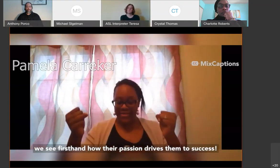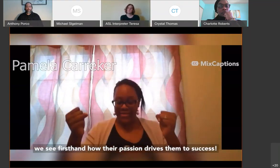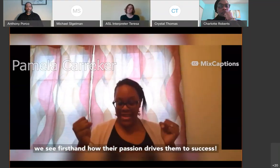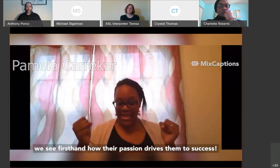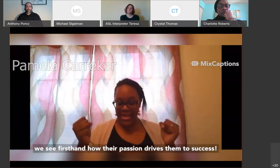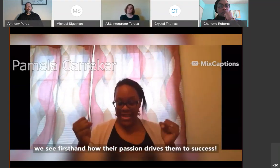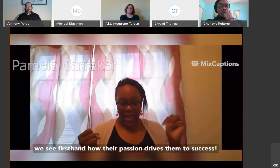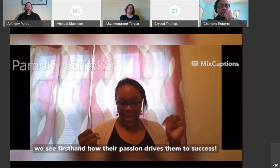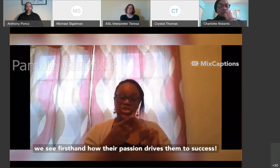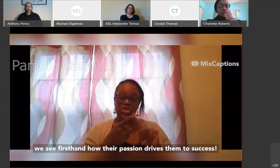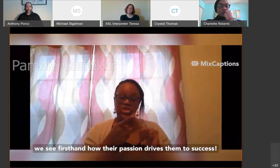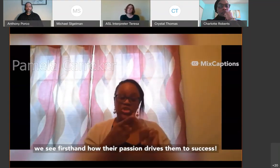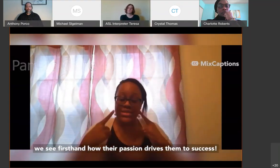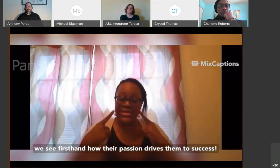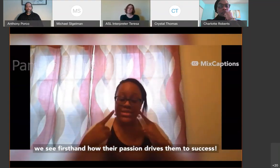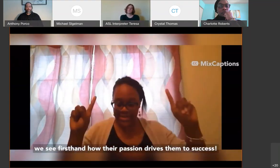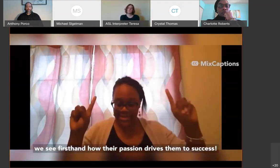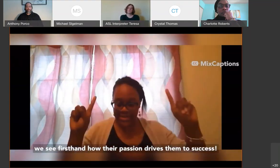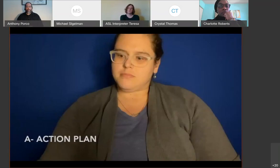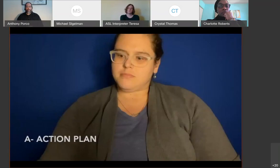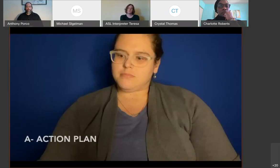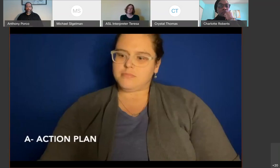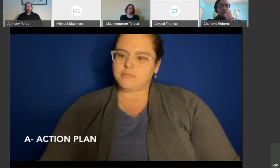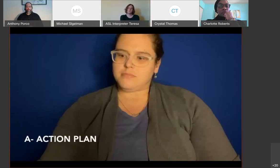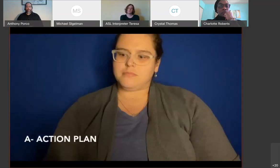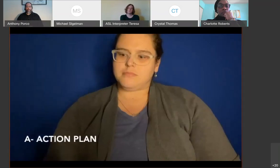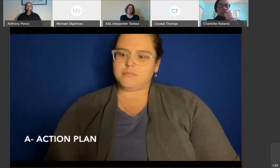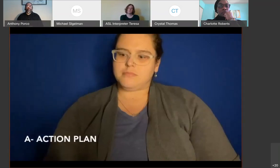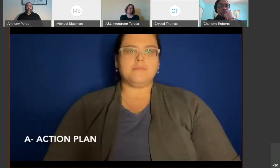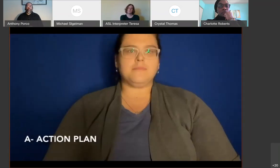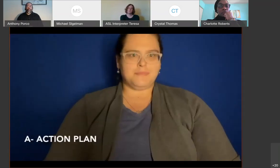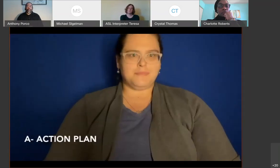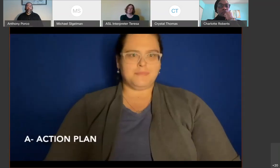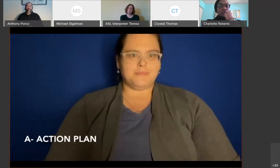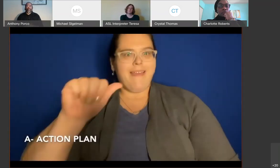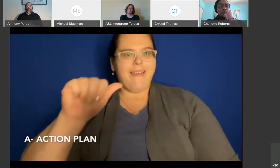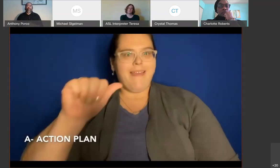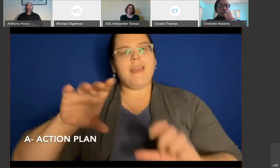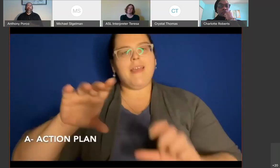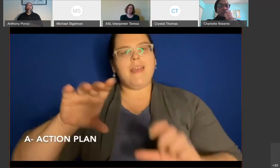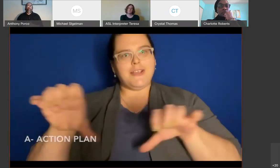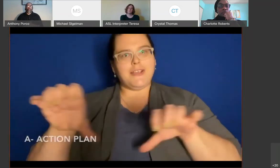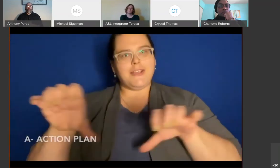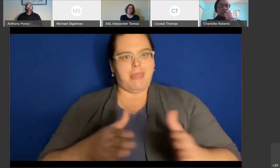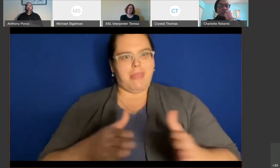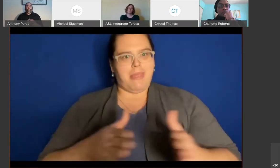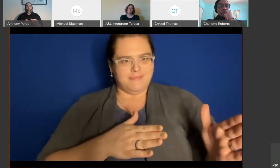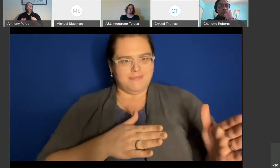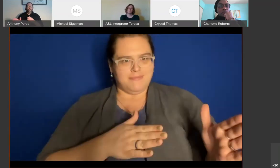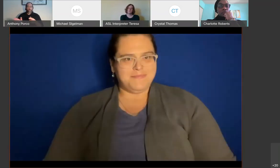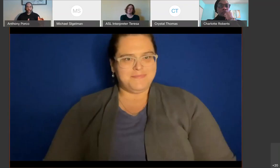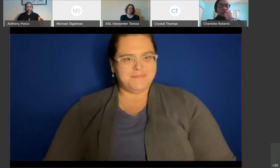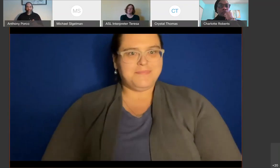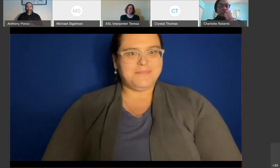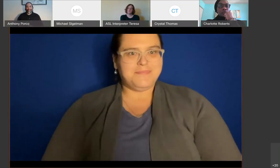drives them to success. A action plan.